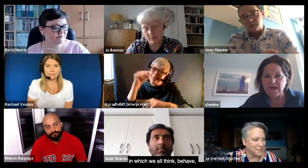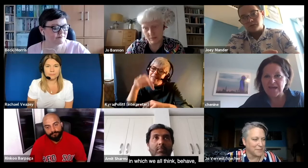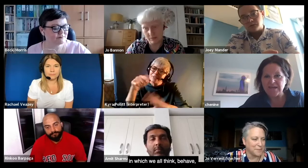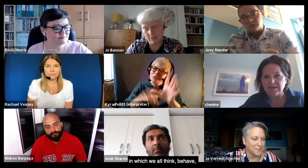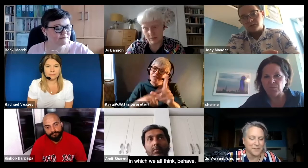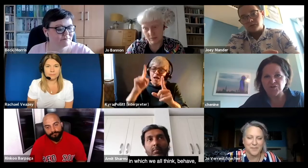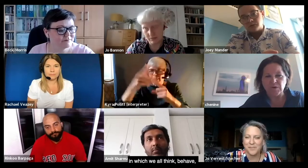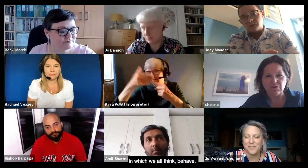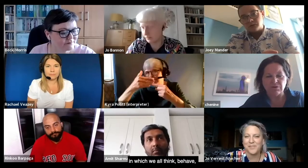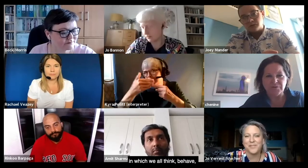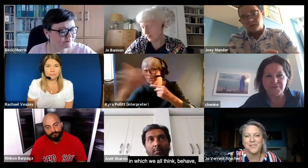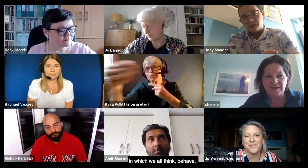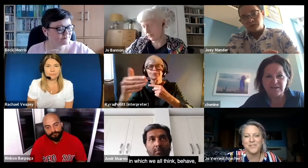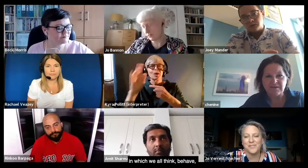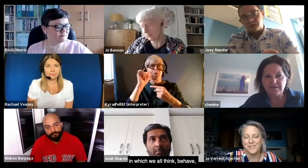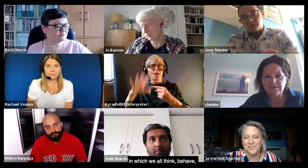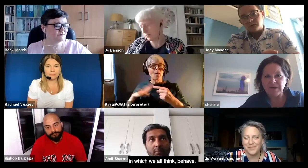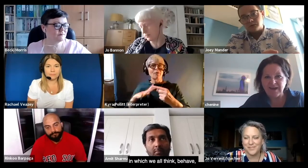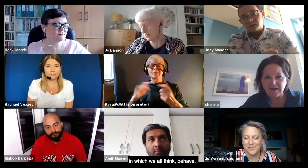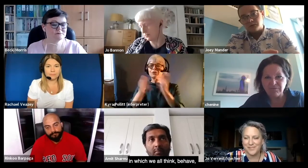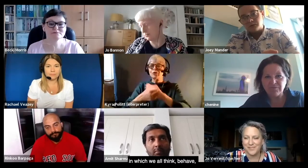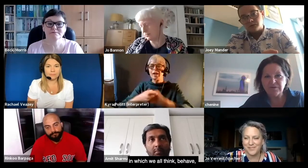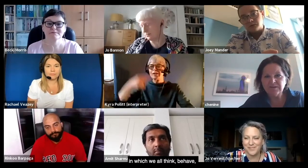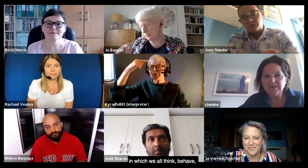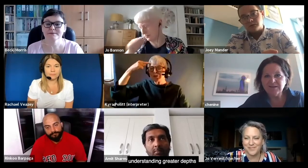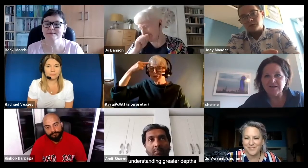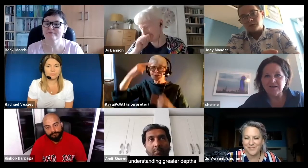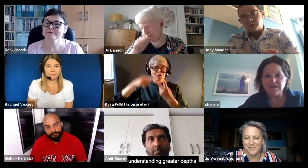the way in which we all think, behave,